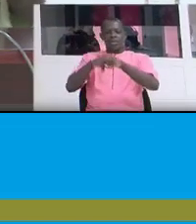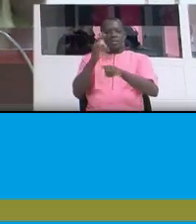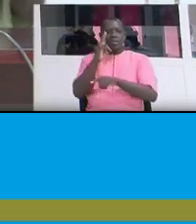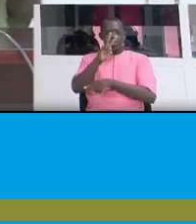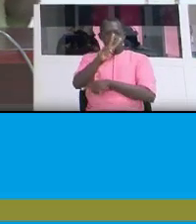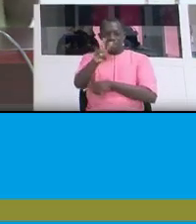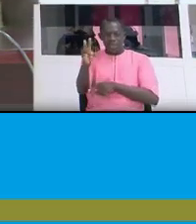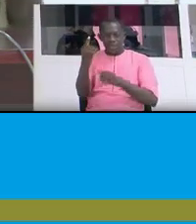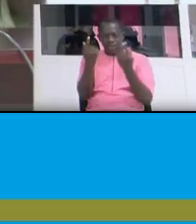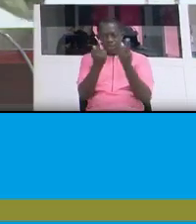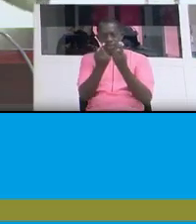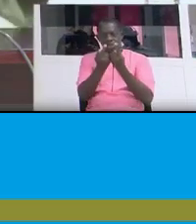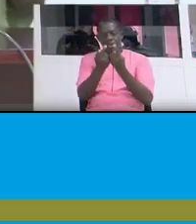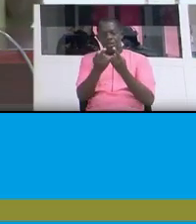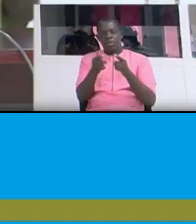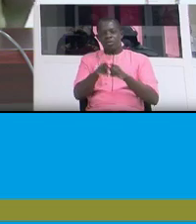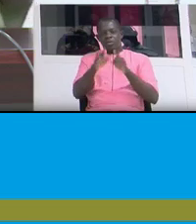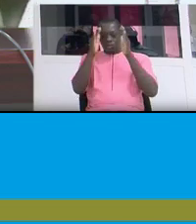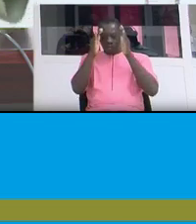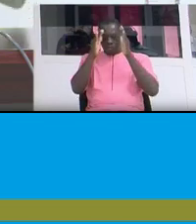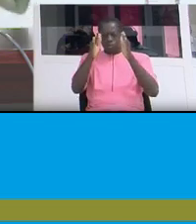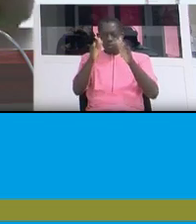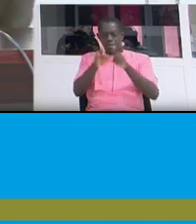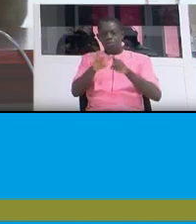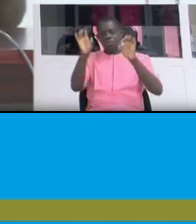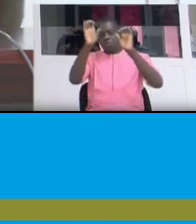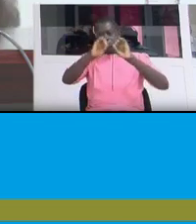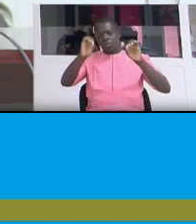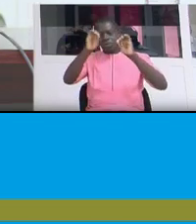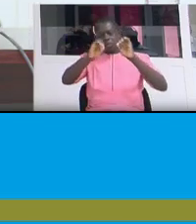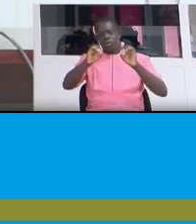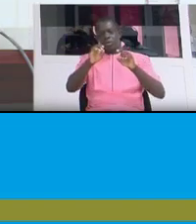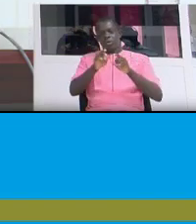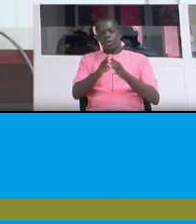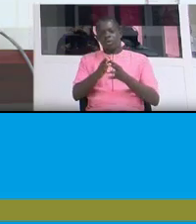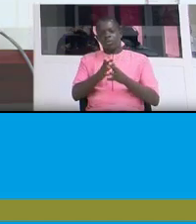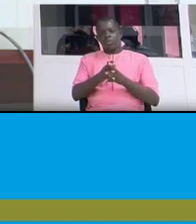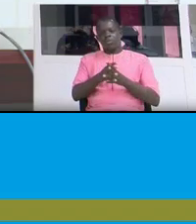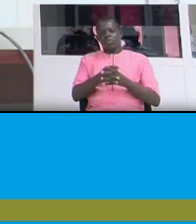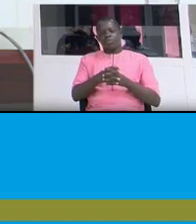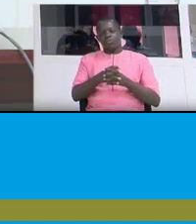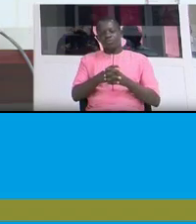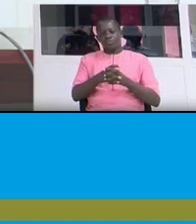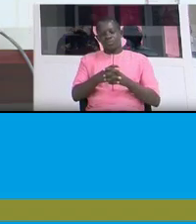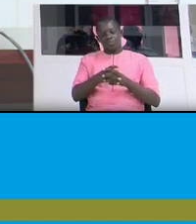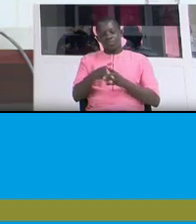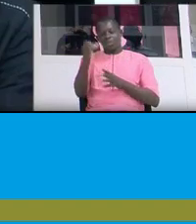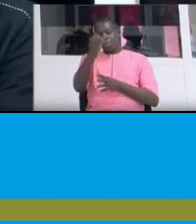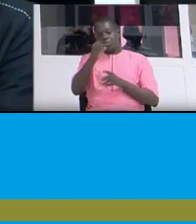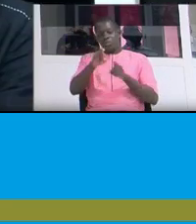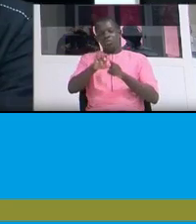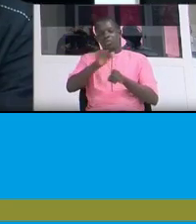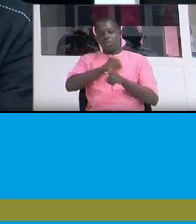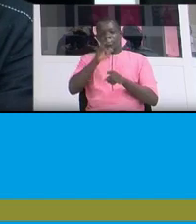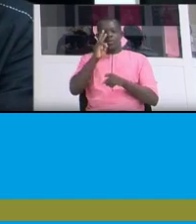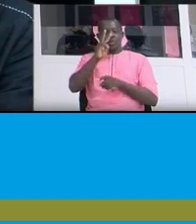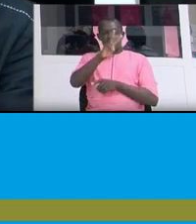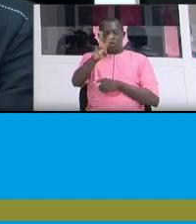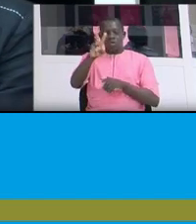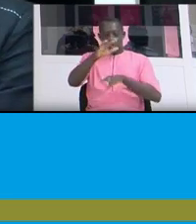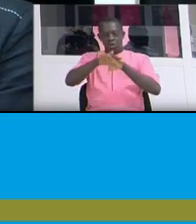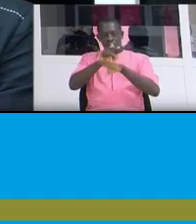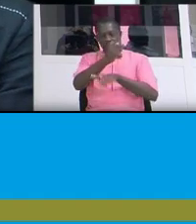not concentrated, because I'm not concentrated, because I'm not concentrated. Because the moment I set eyes on